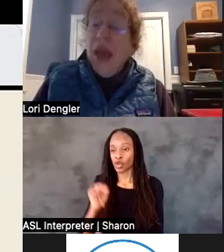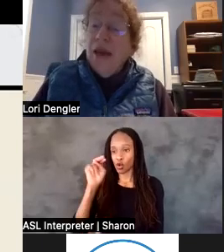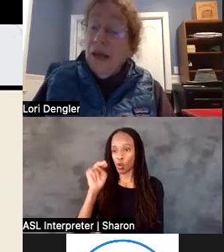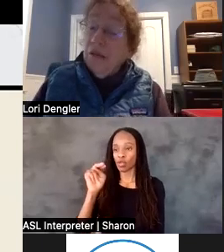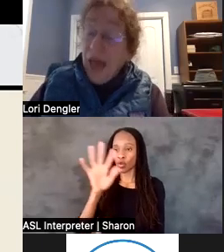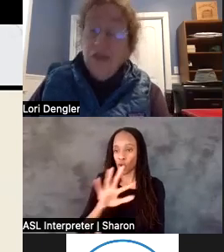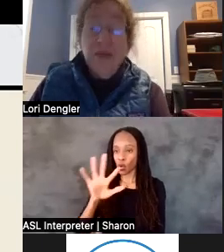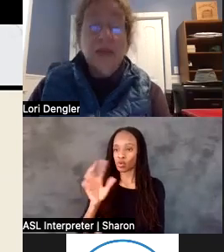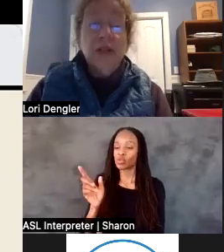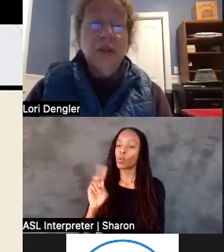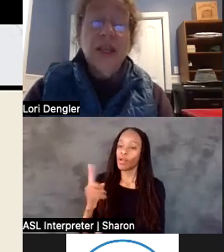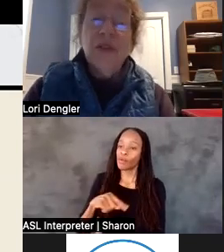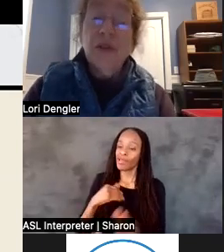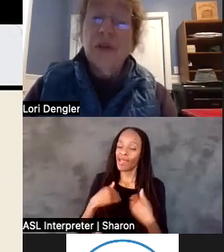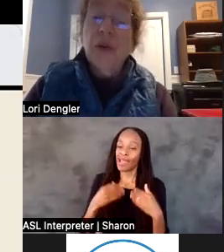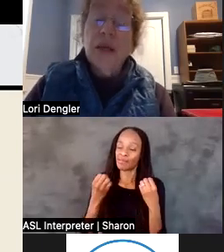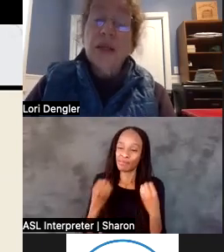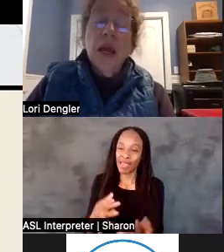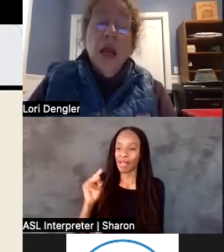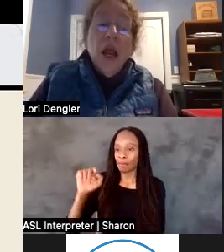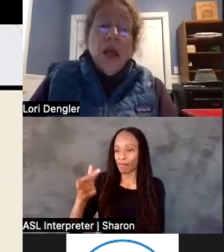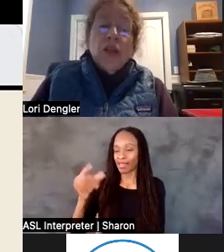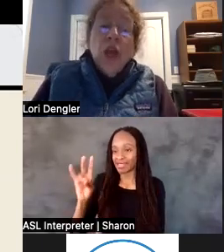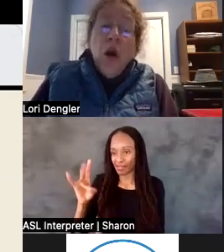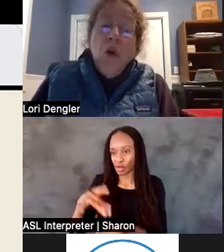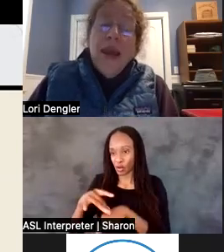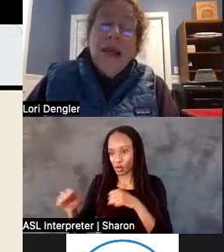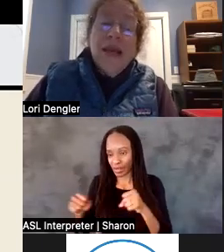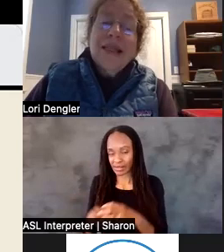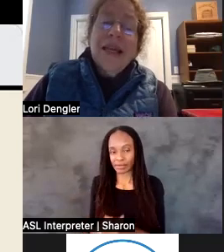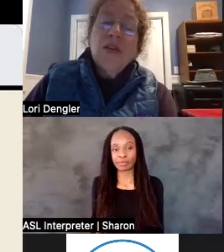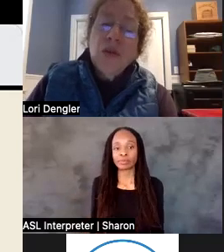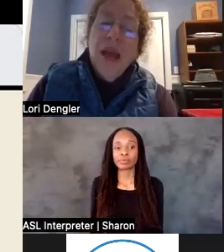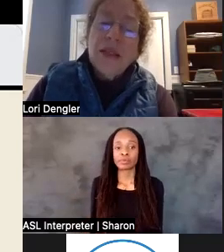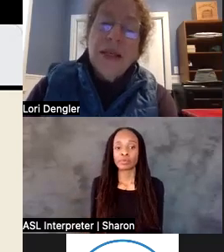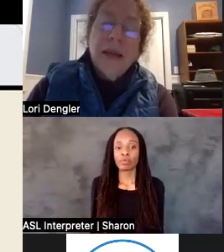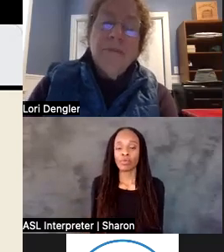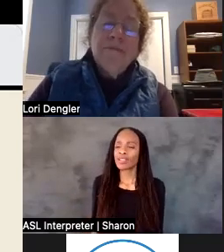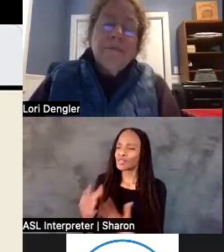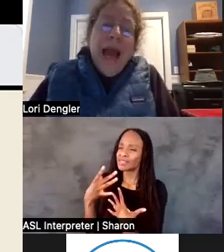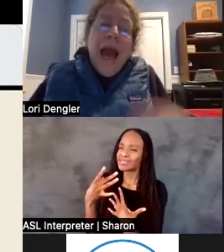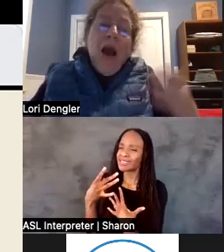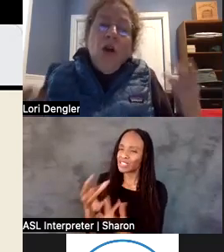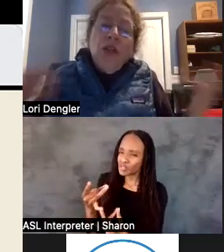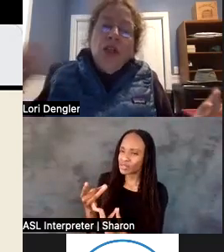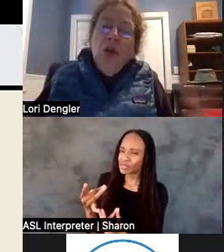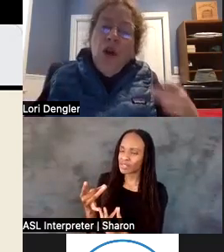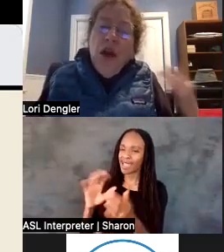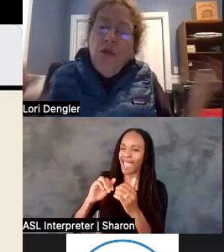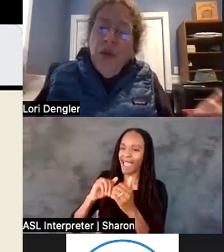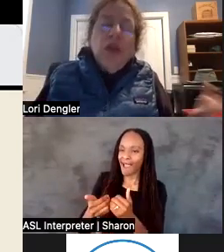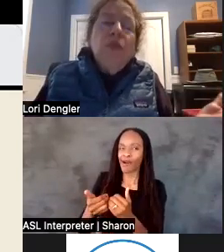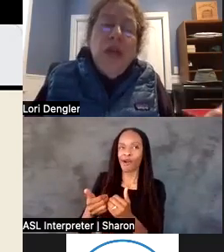we've had a lot of magnitude 7 earthquakes. So it's interesting how to